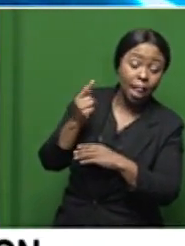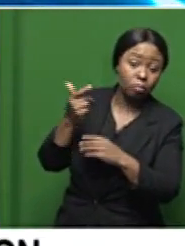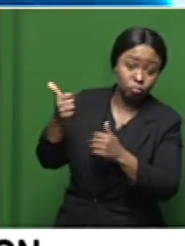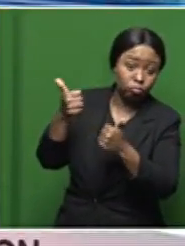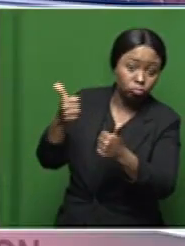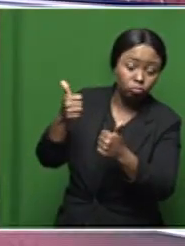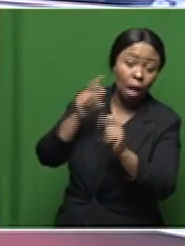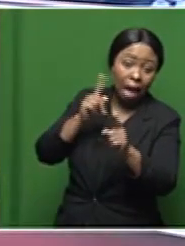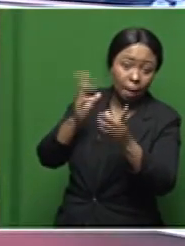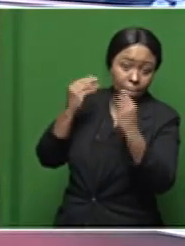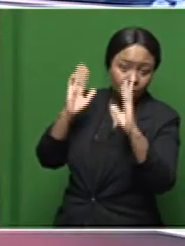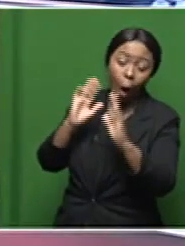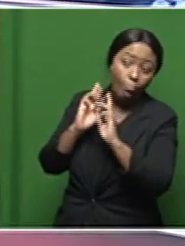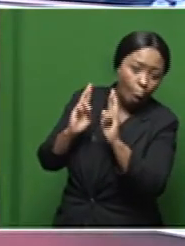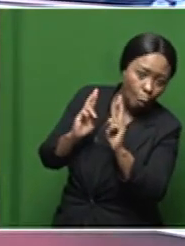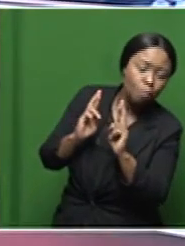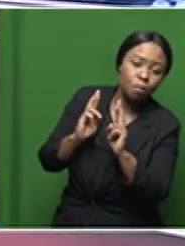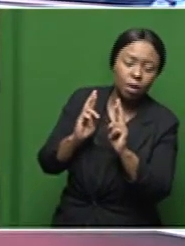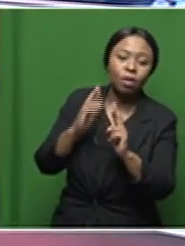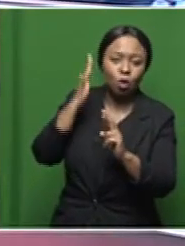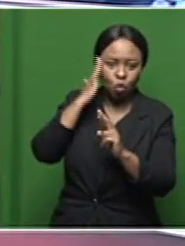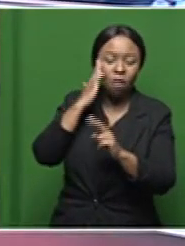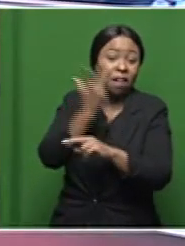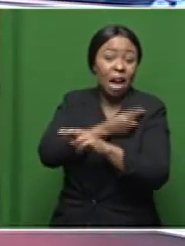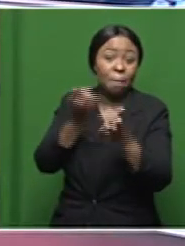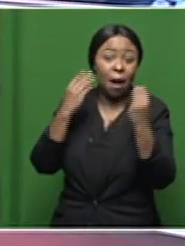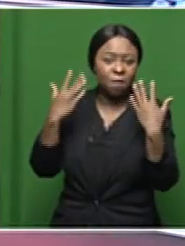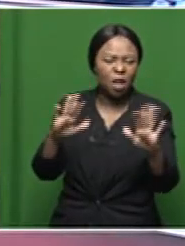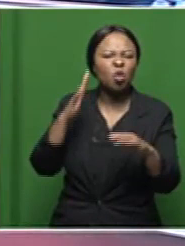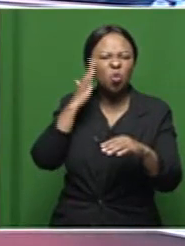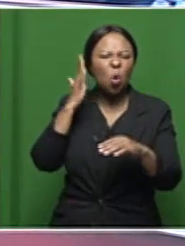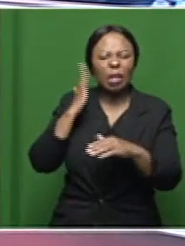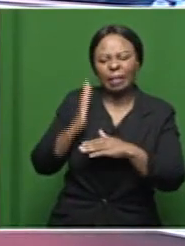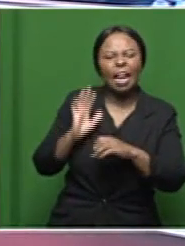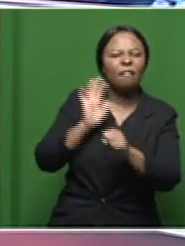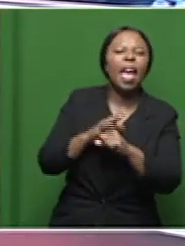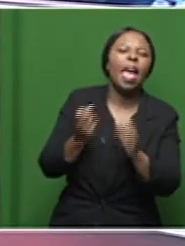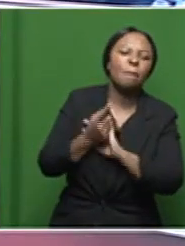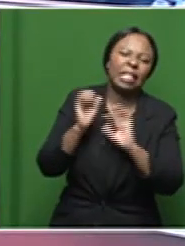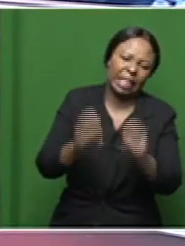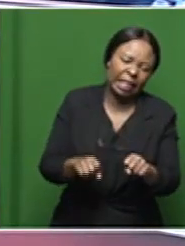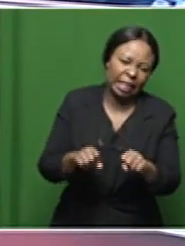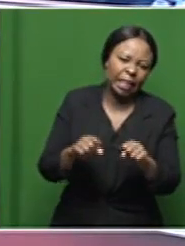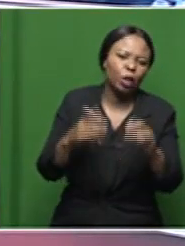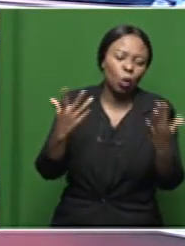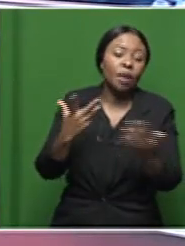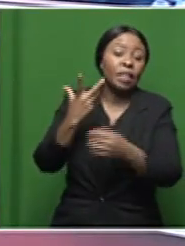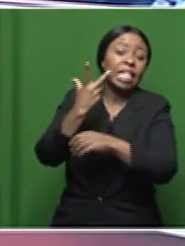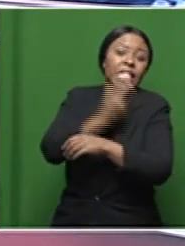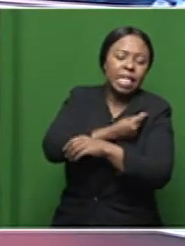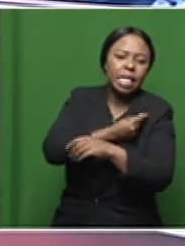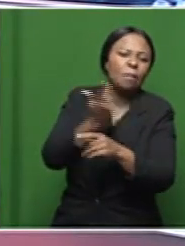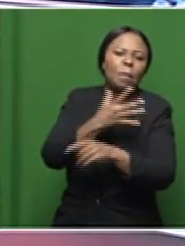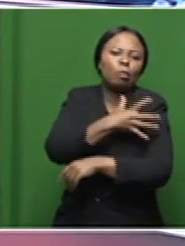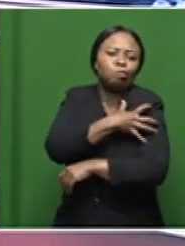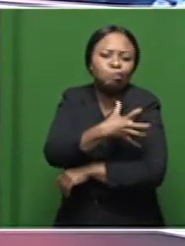out and that she got her answer. Very important to know that once you've gotten the vaccine, of course, there are local side effects. But that we mean that over where they've injected you, you could have some